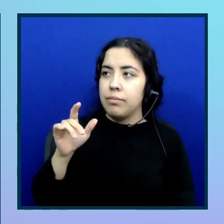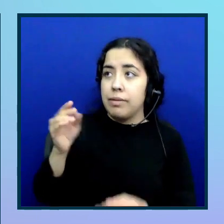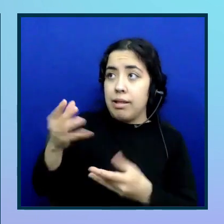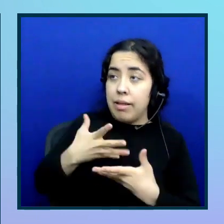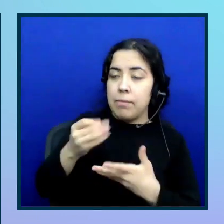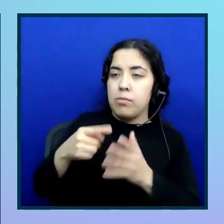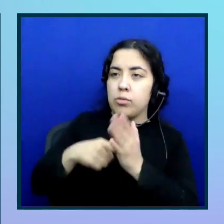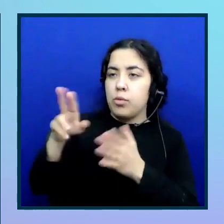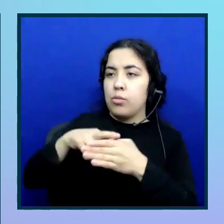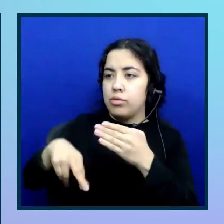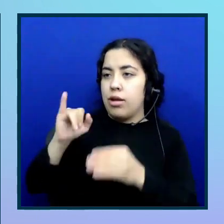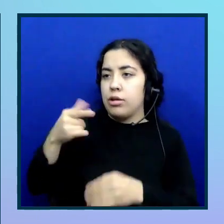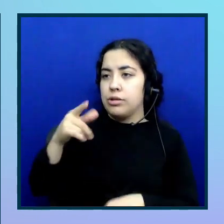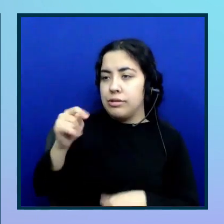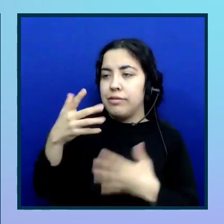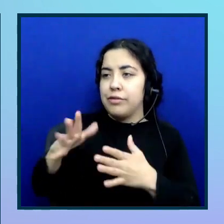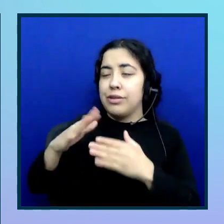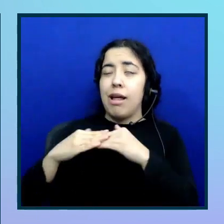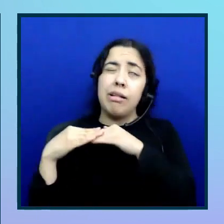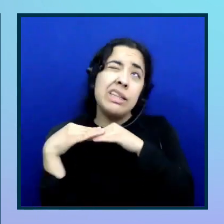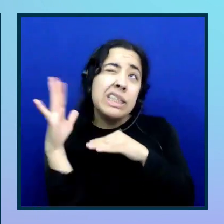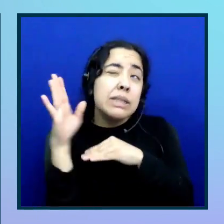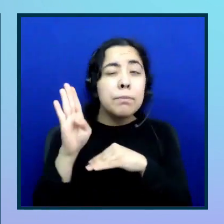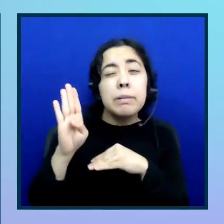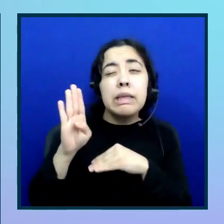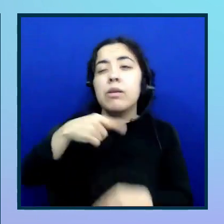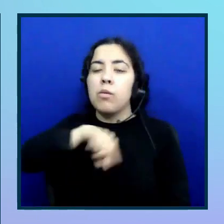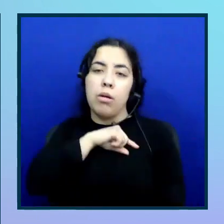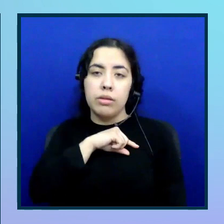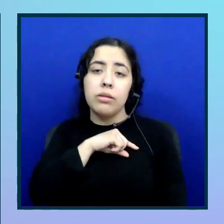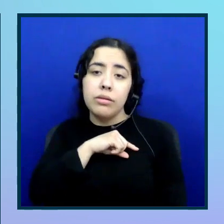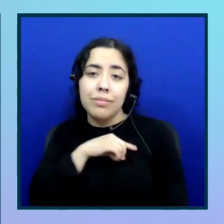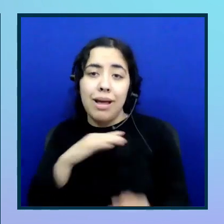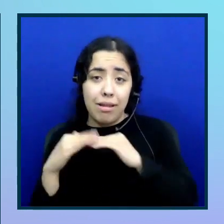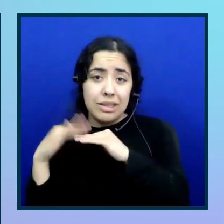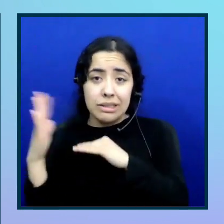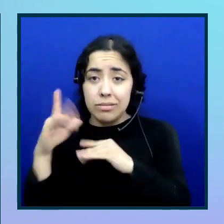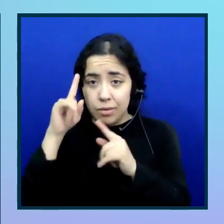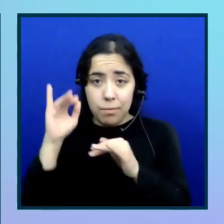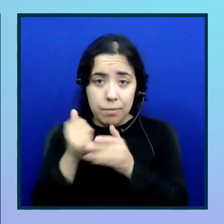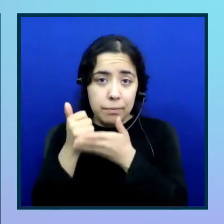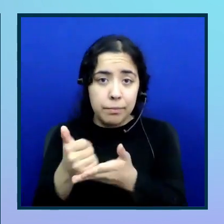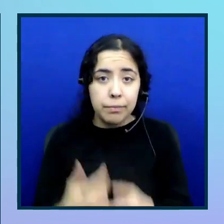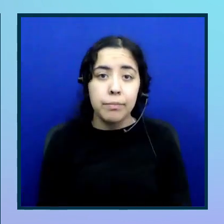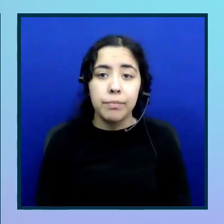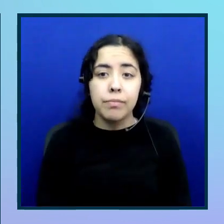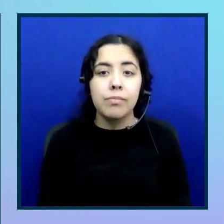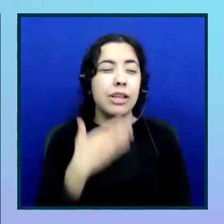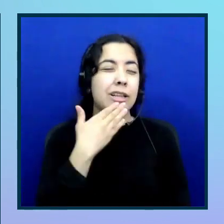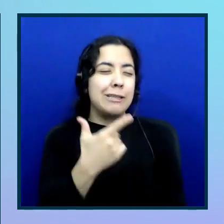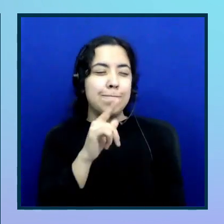IGT, and we'll already be at least a B quality. Right. Hopefully that helps. Awesome. Thank you,